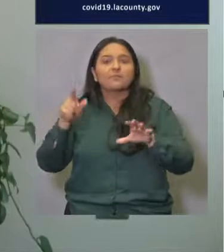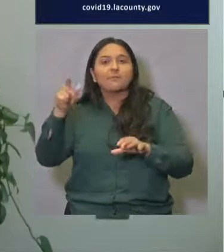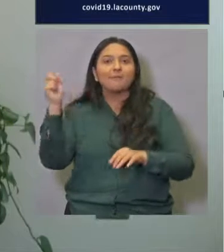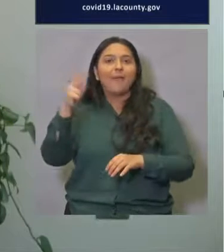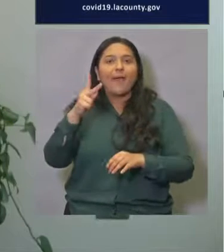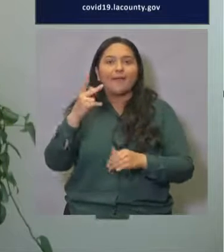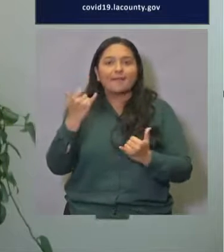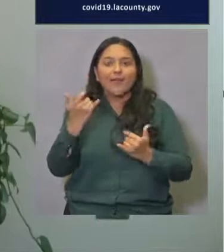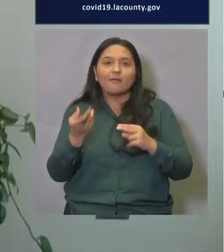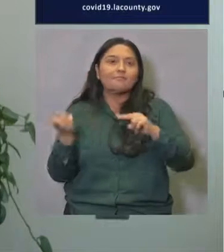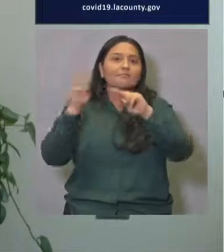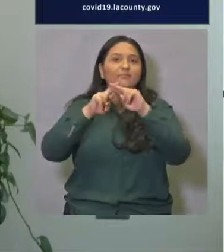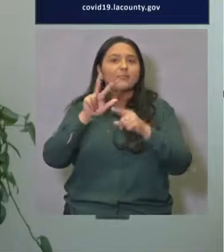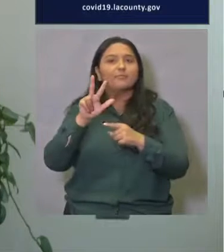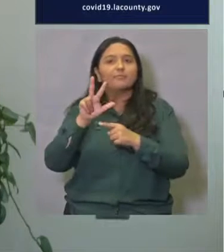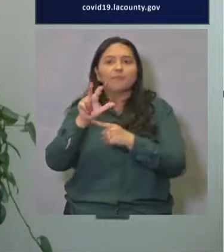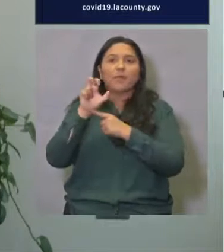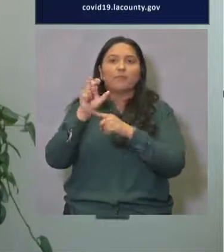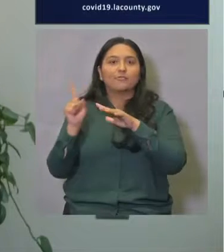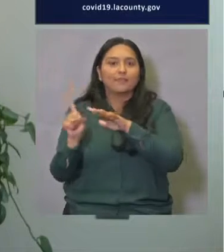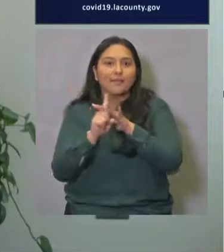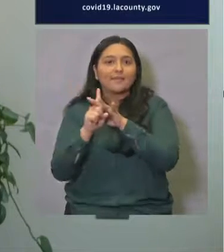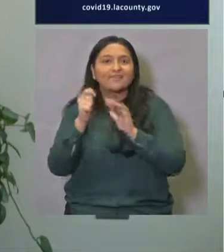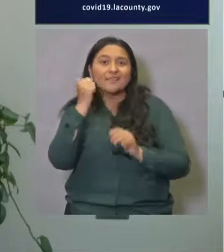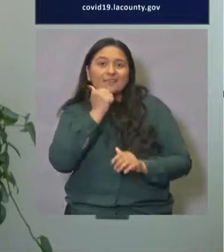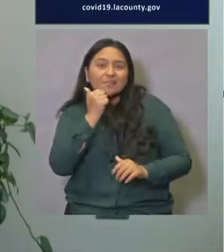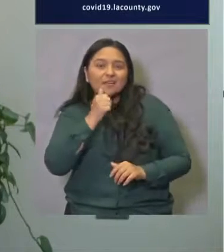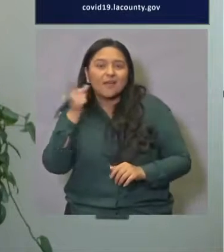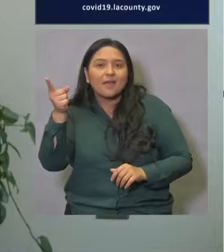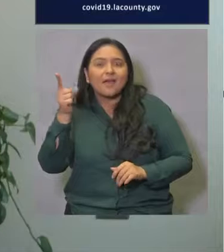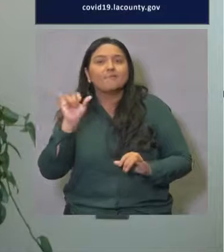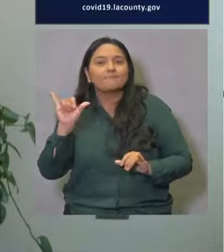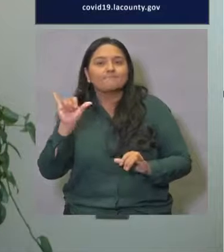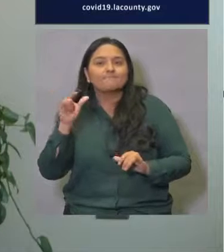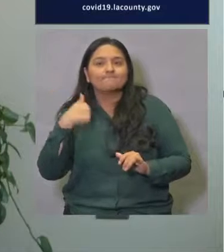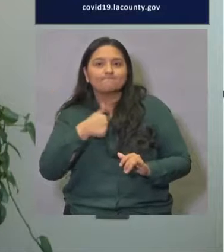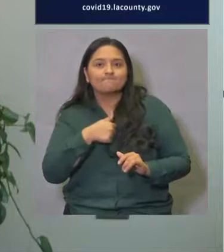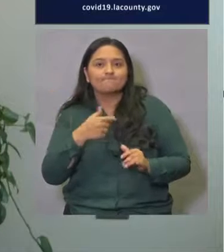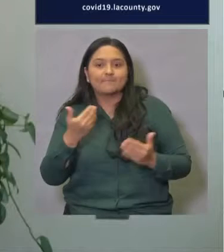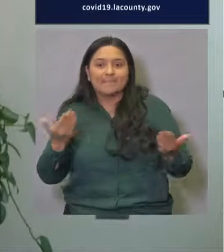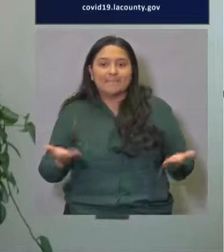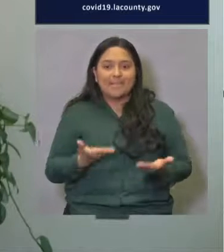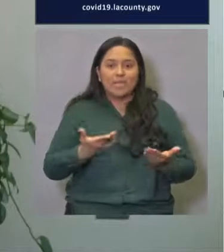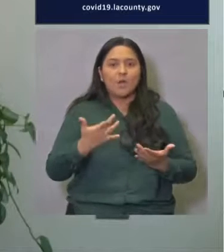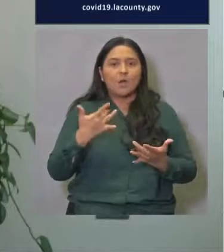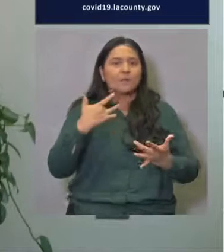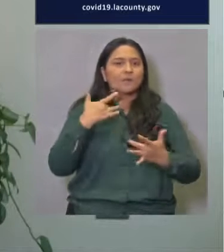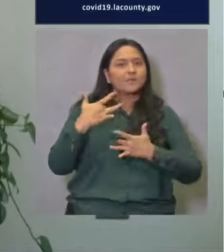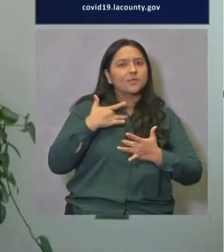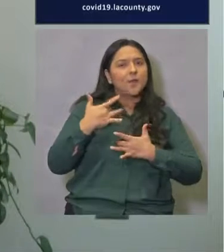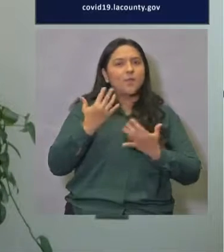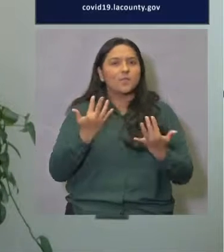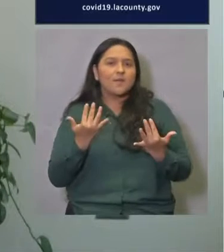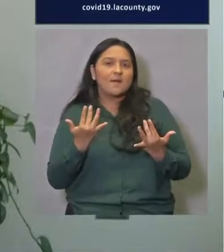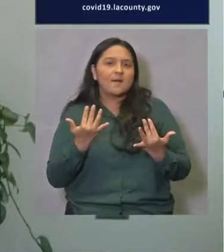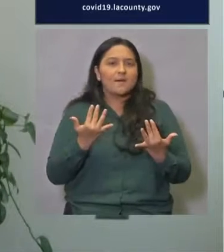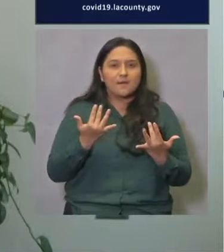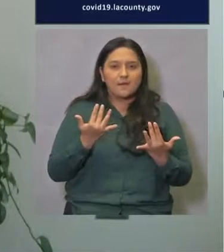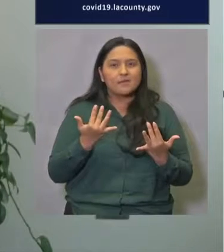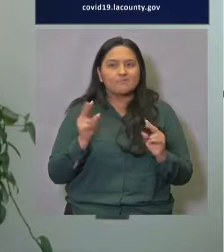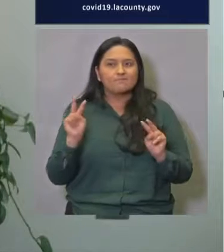day, we get that gives us cause for concern here. There's never been a